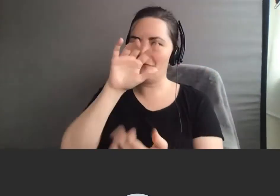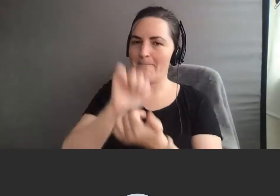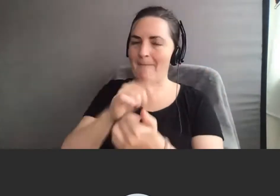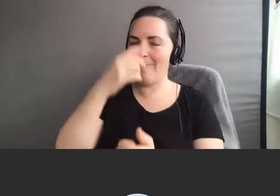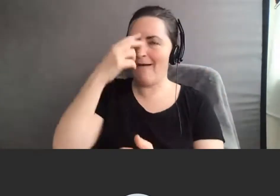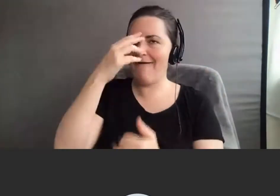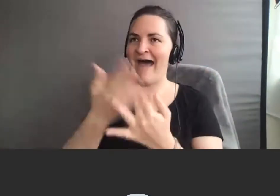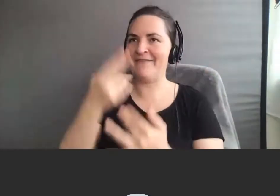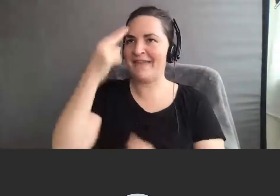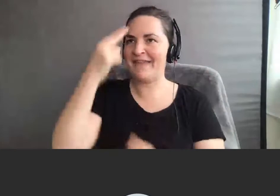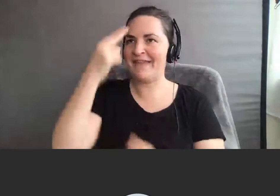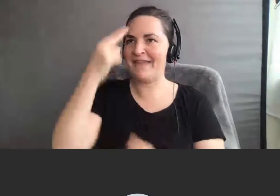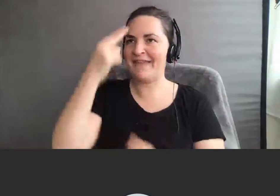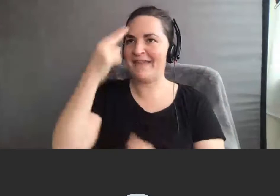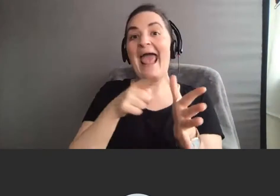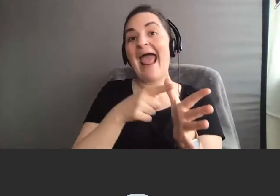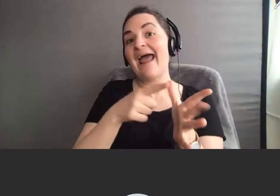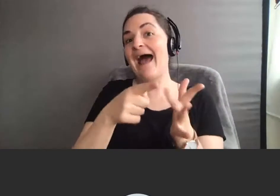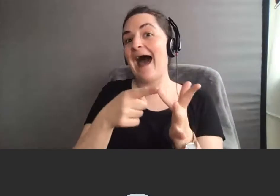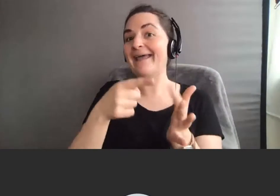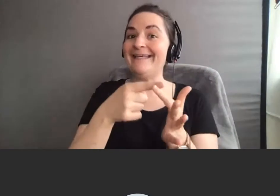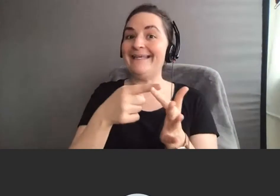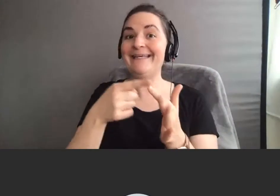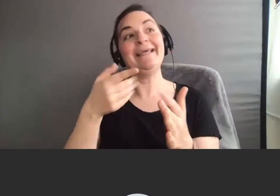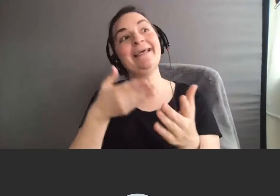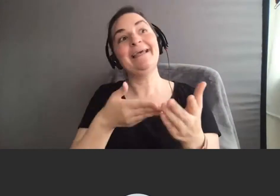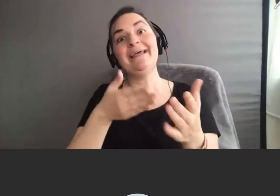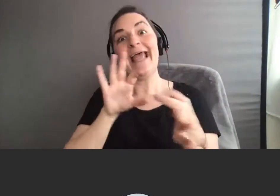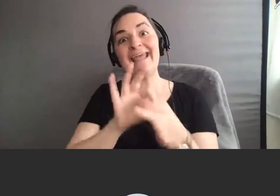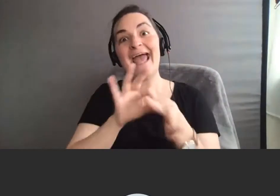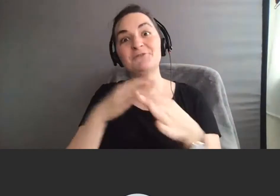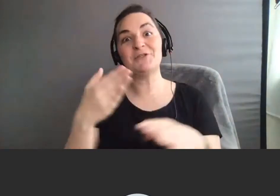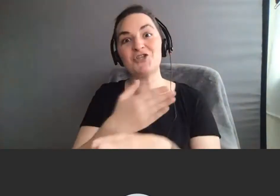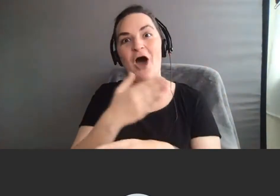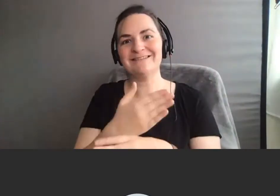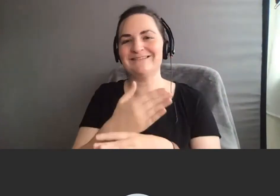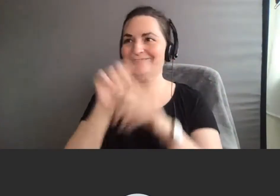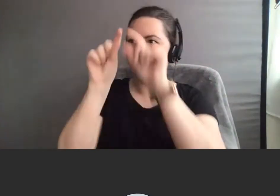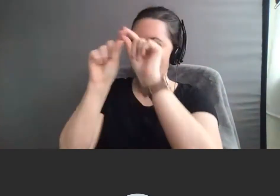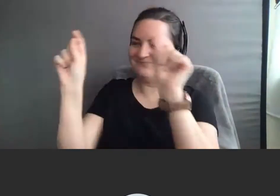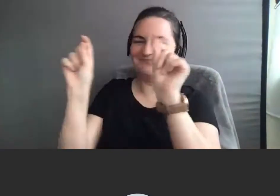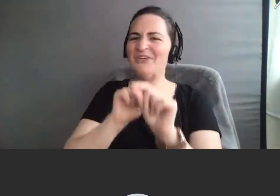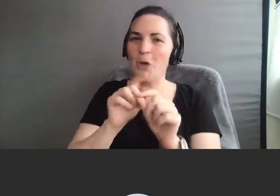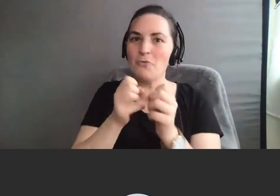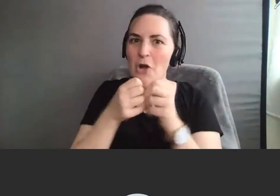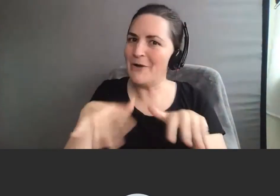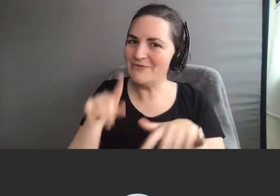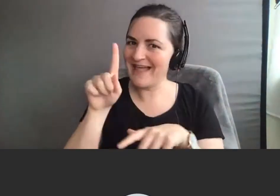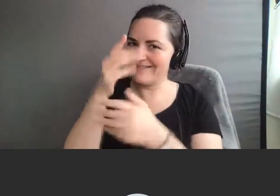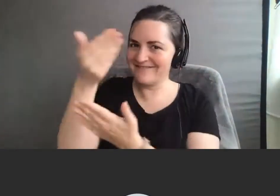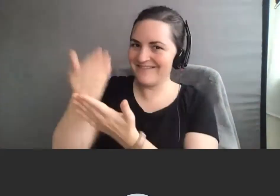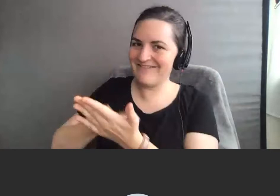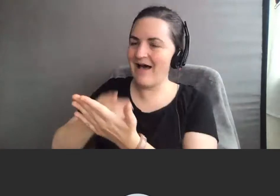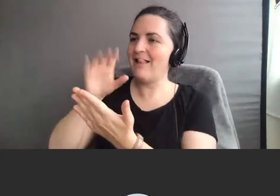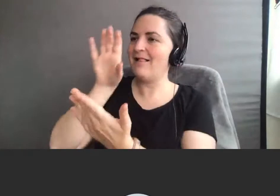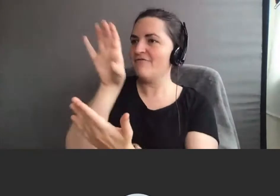name like AIE engagement tasks, so you don't get it lost with other files that you might have.